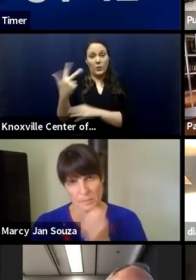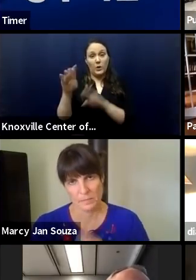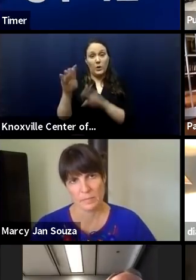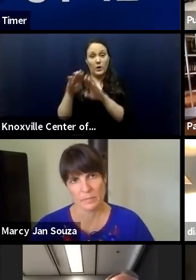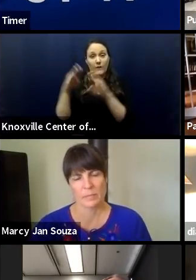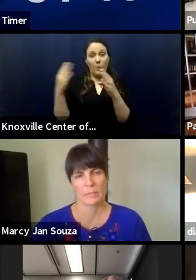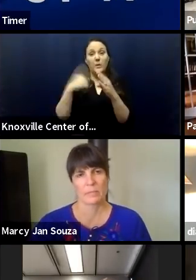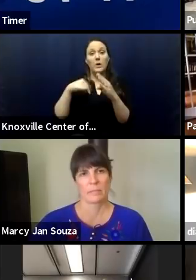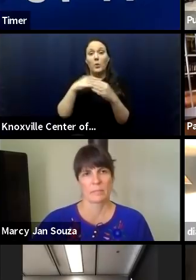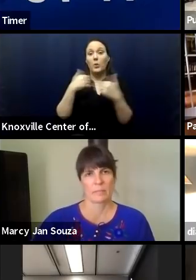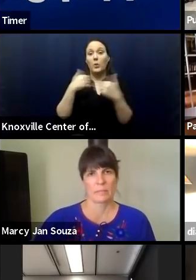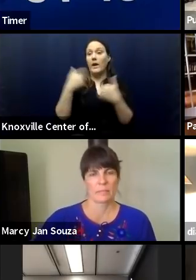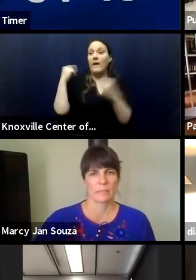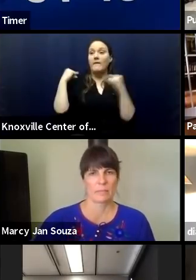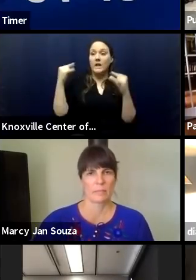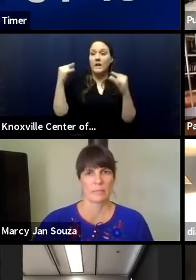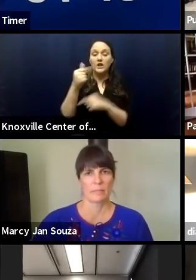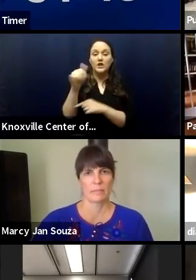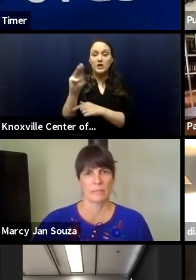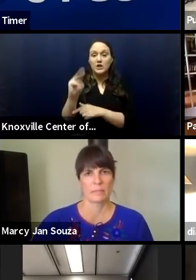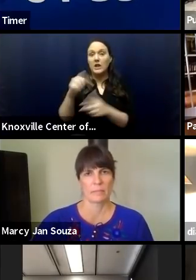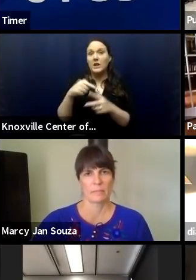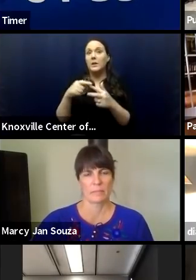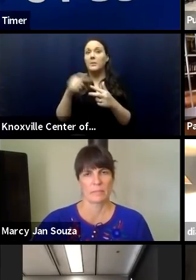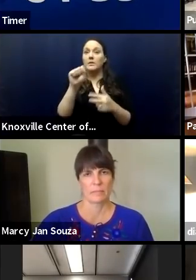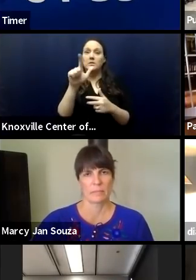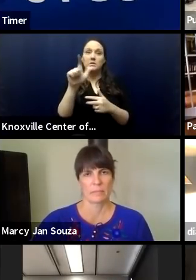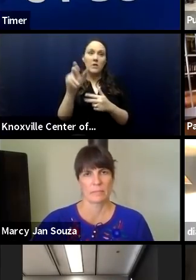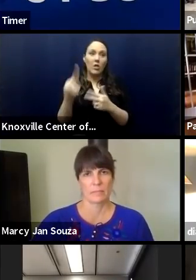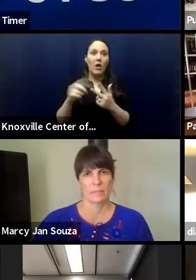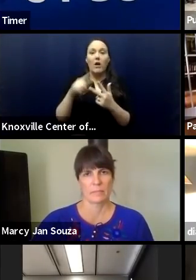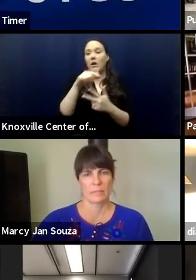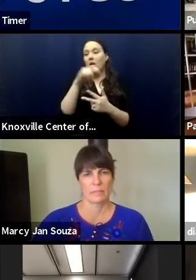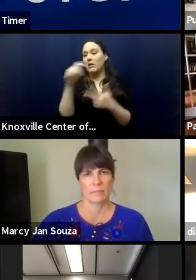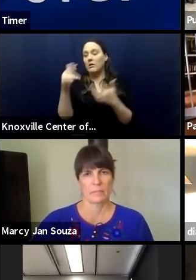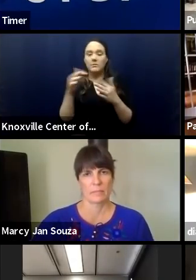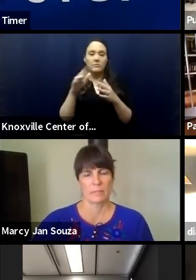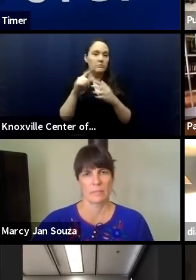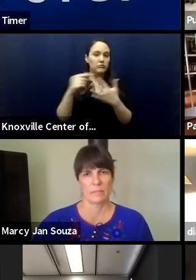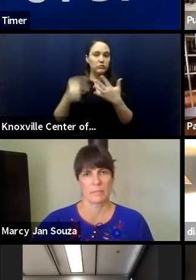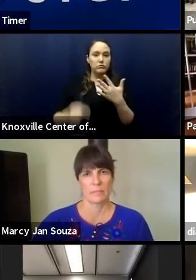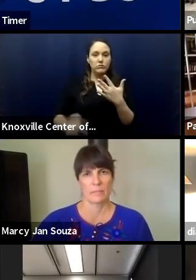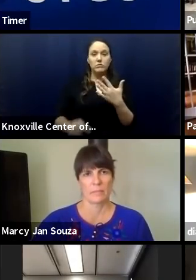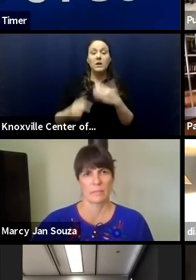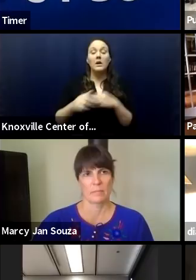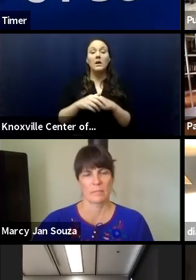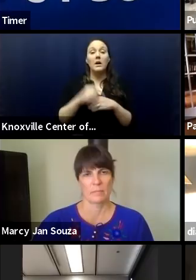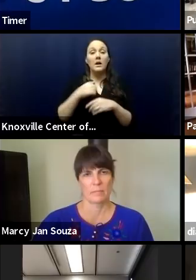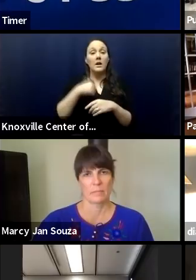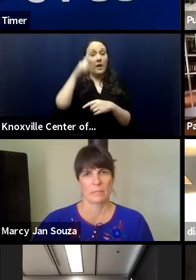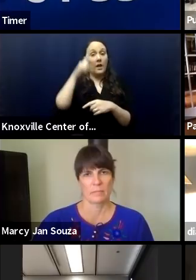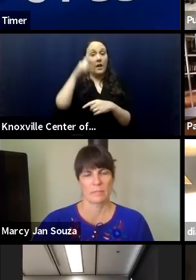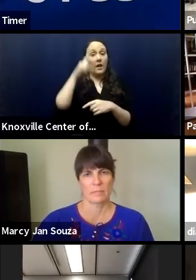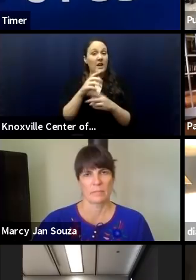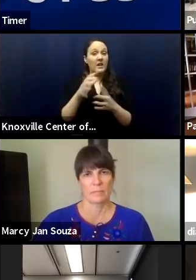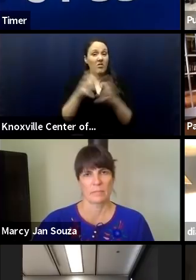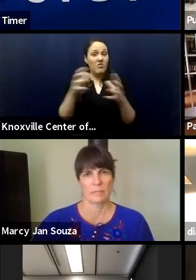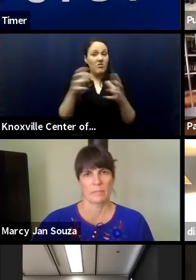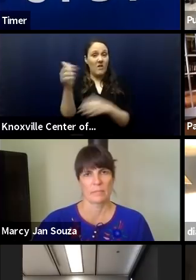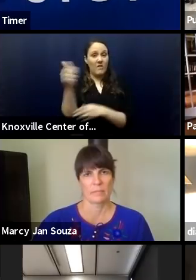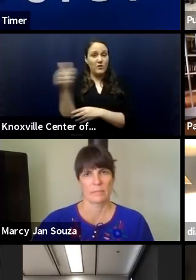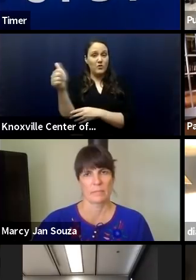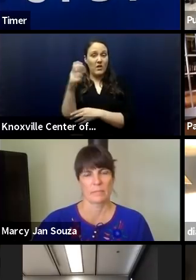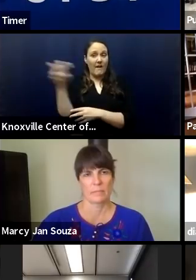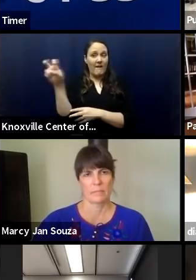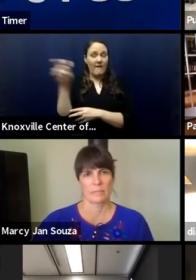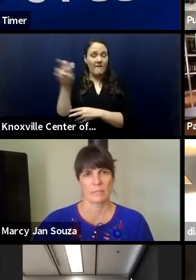open, salons, bars, massage businesses, etc. I also believe that there's been a large increase in traveling since Phase 3 has